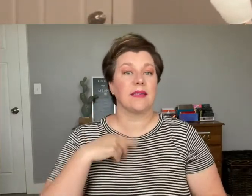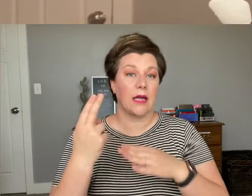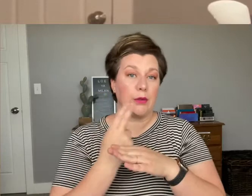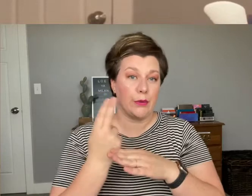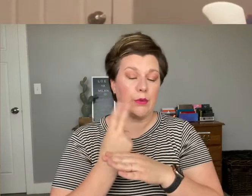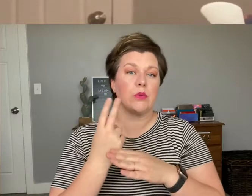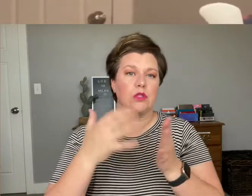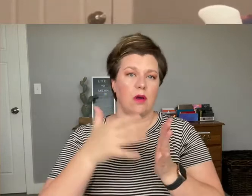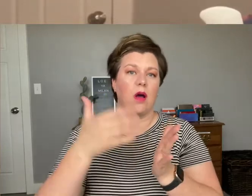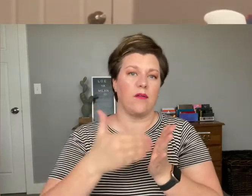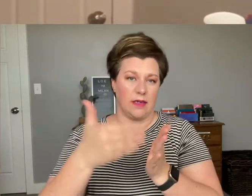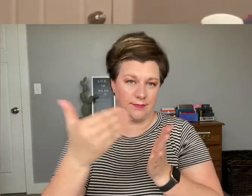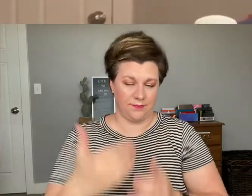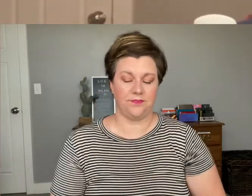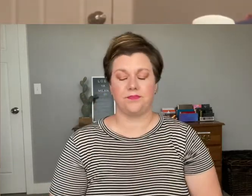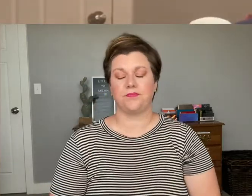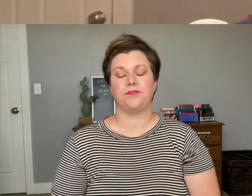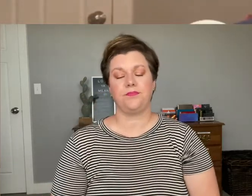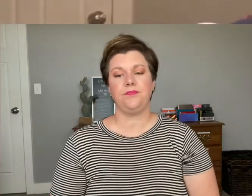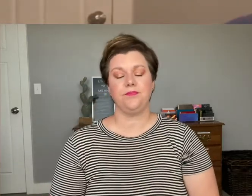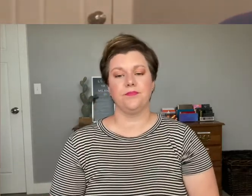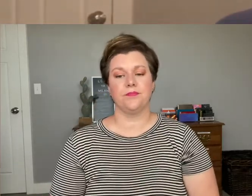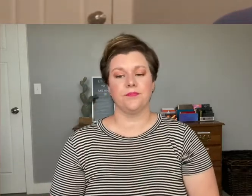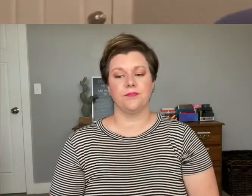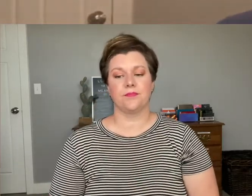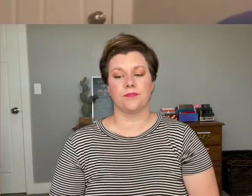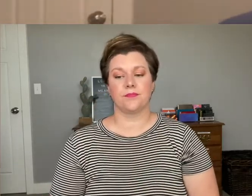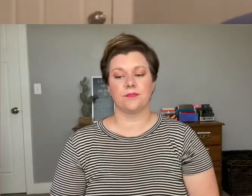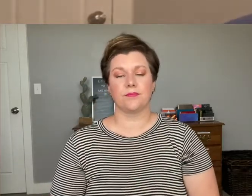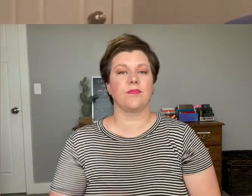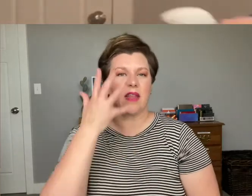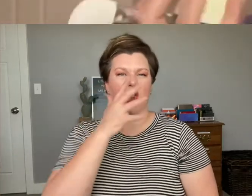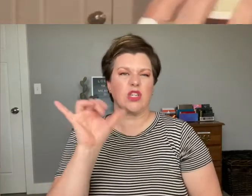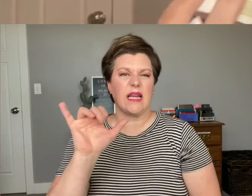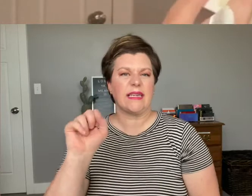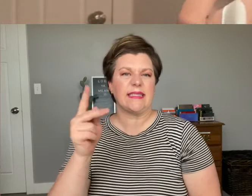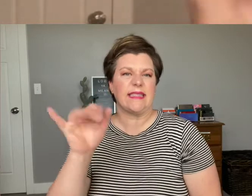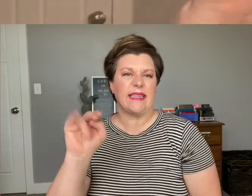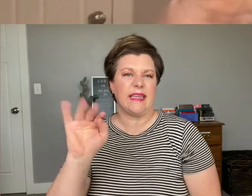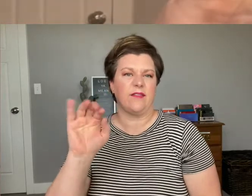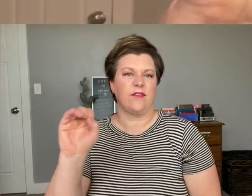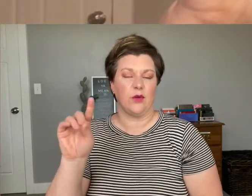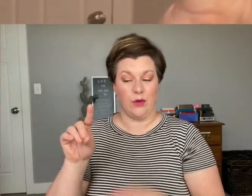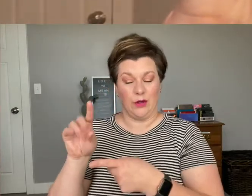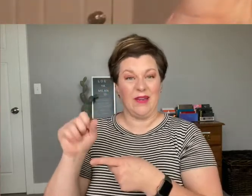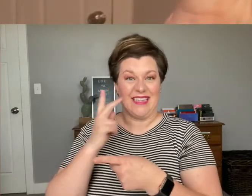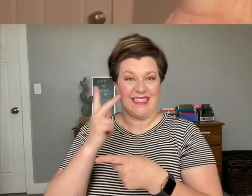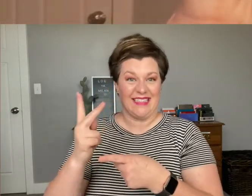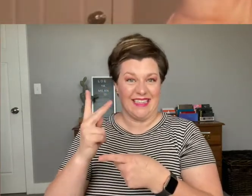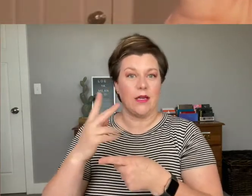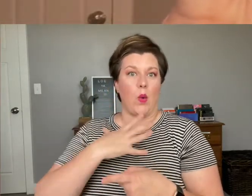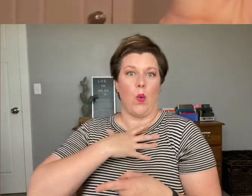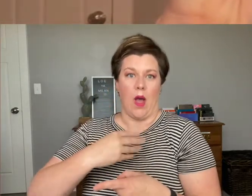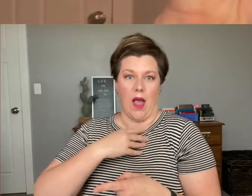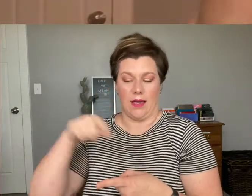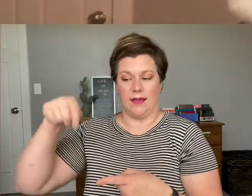the masks that I use on a regular basis, and what the containers kind of look like. You can see that that's